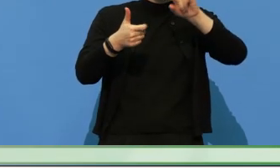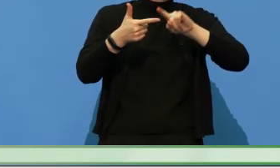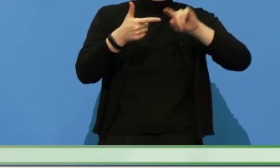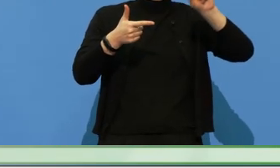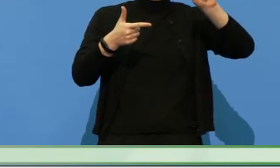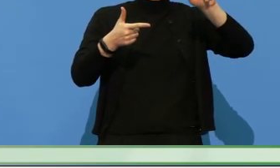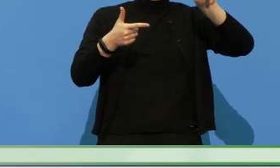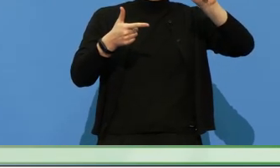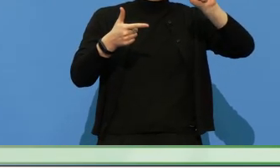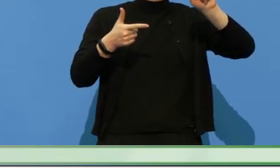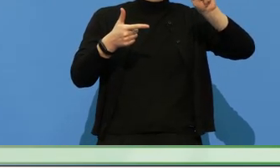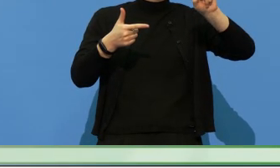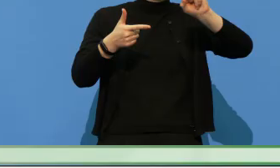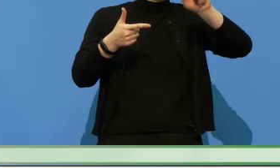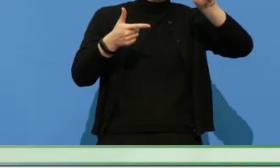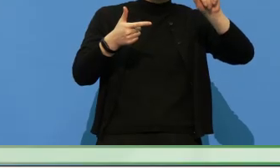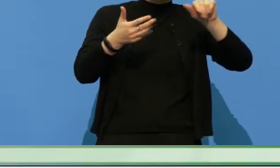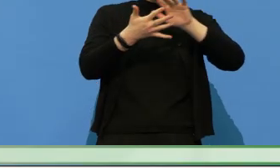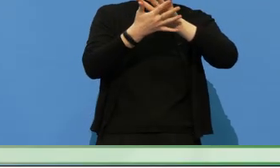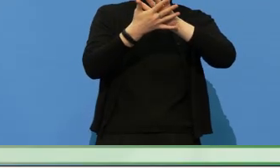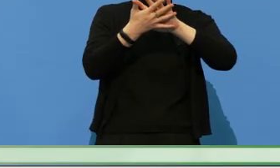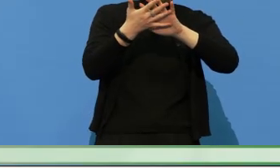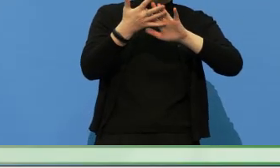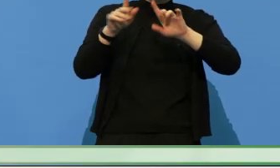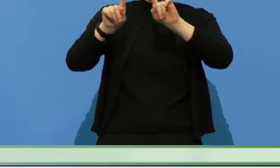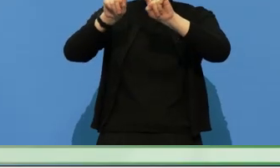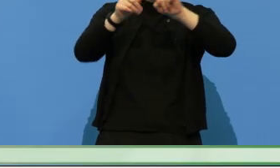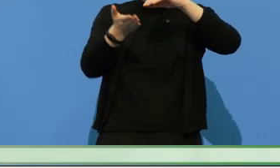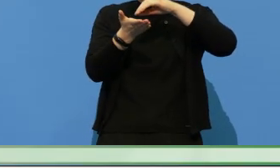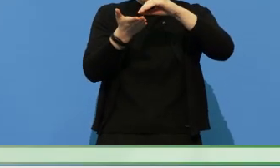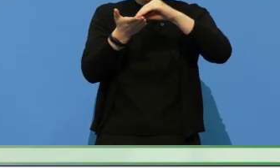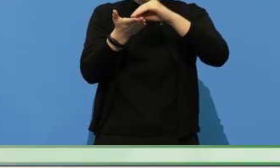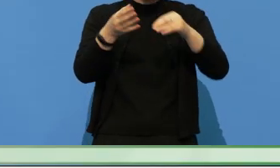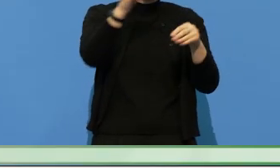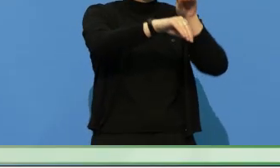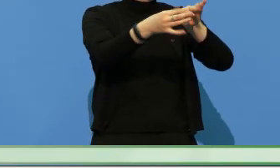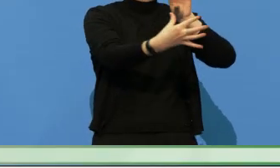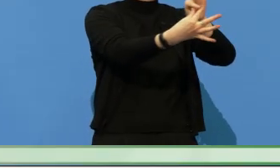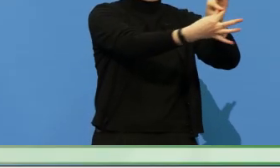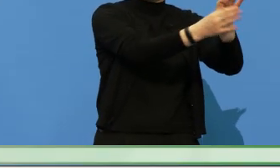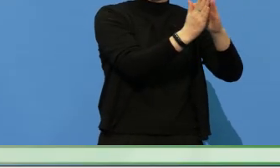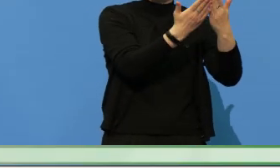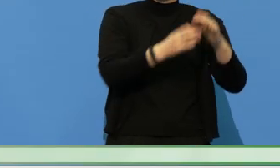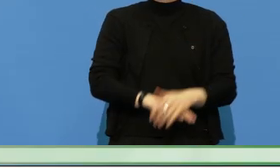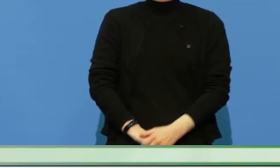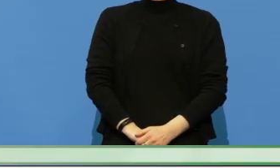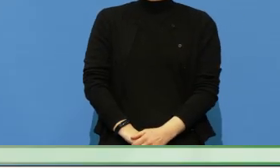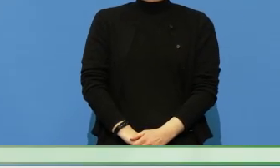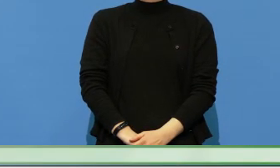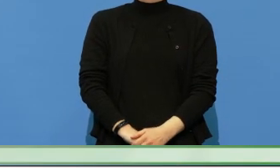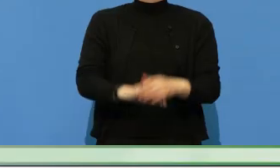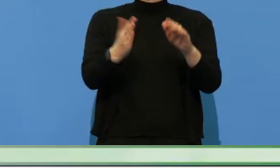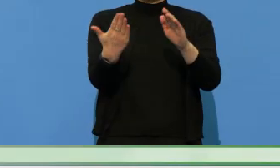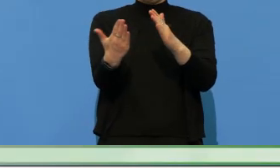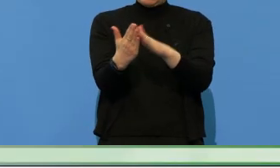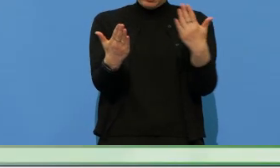office of architects. We make also great graphics, because we thought that it's very important